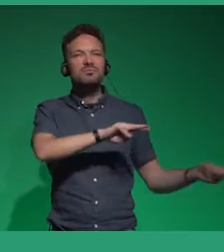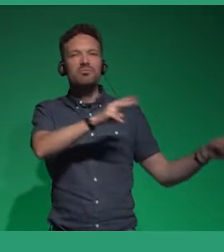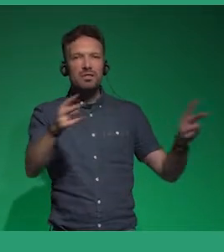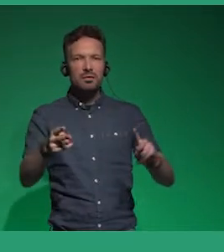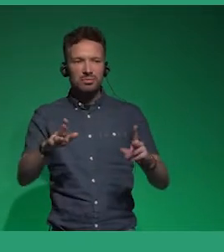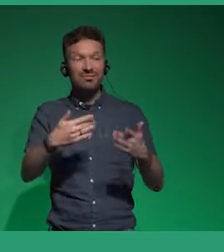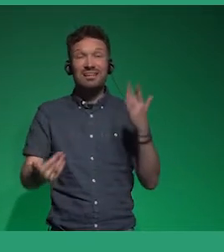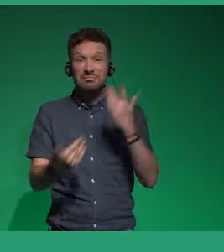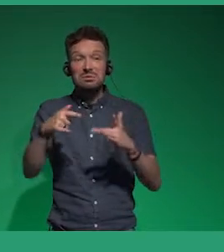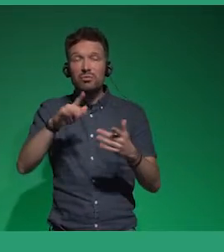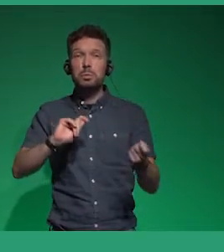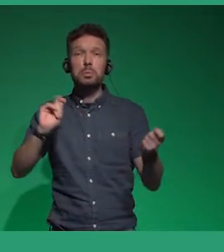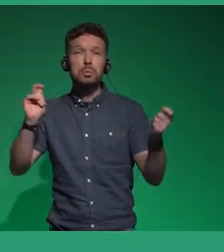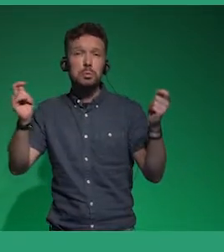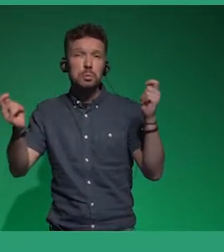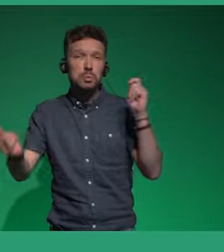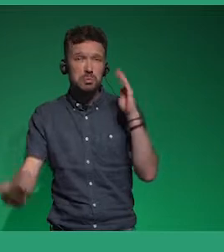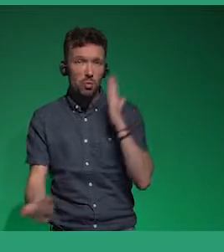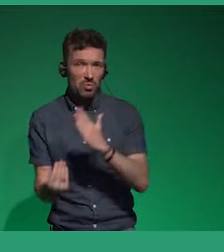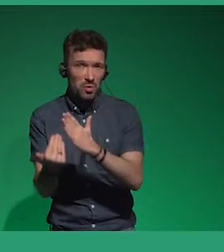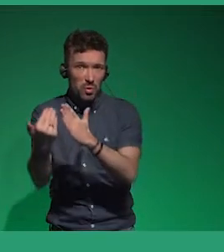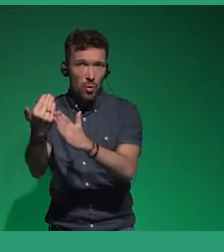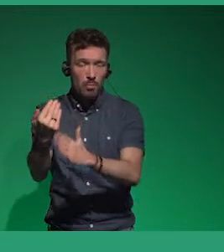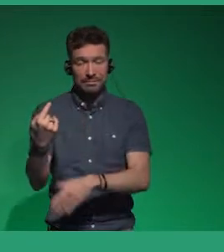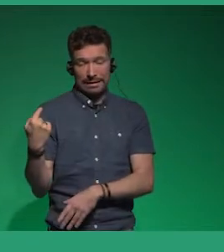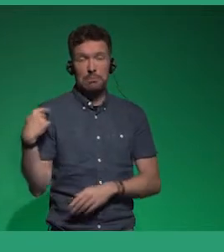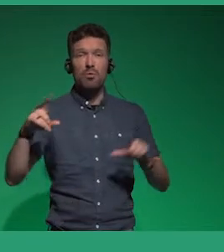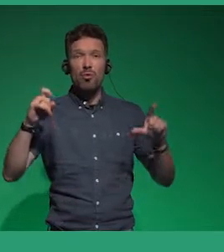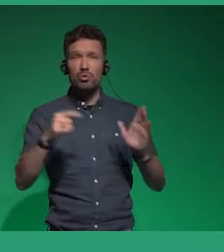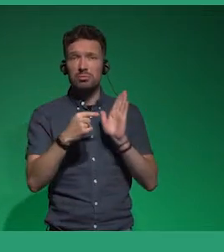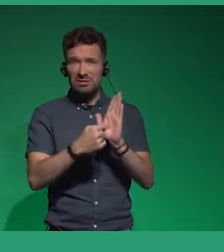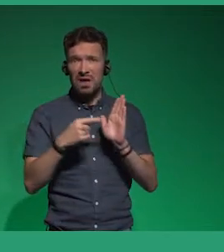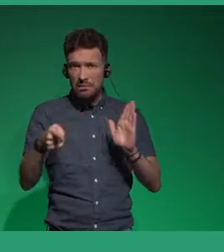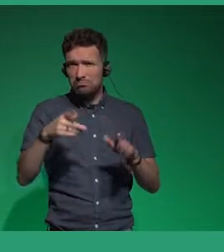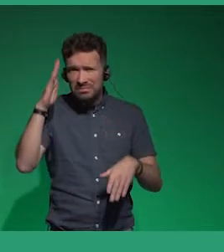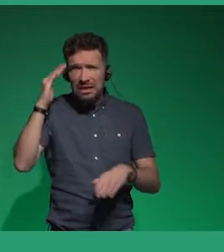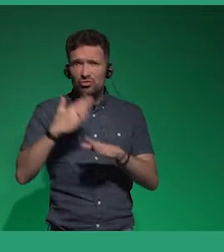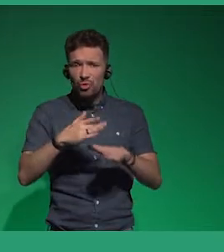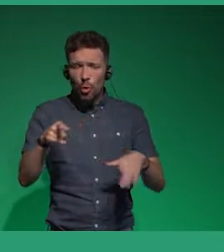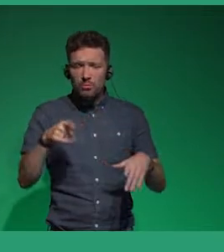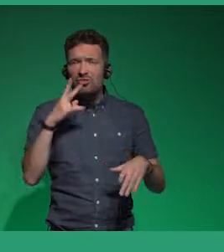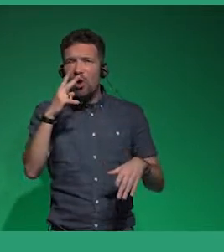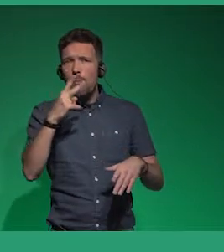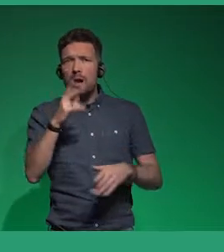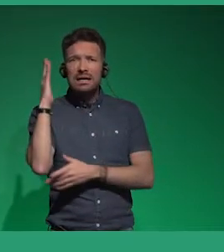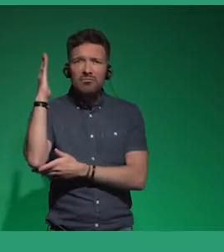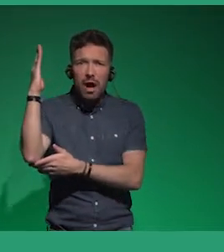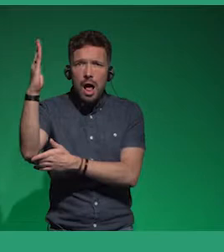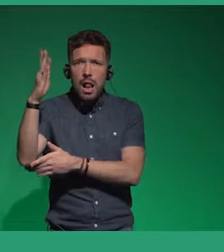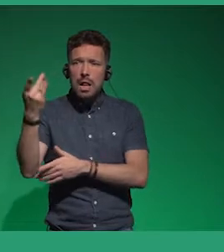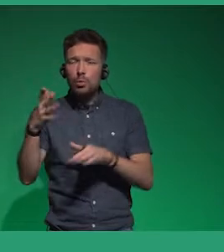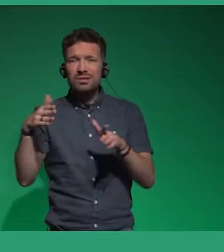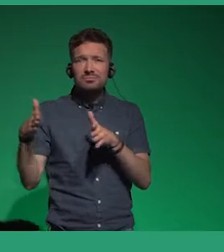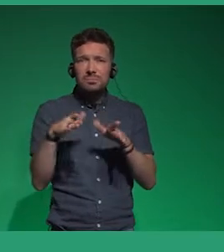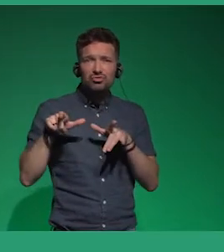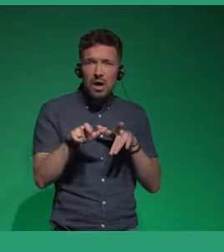before, rainforest on the left side and the oil palm plantation on the right. And these flower diagrams now